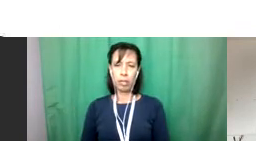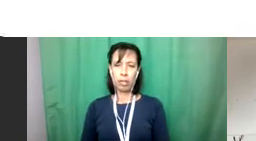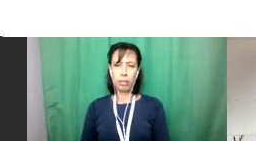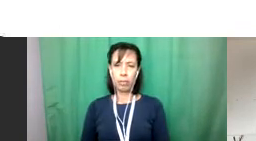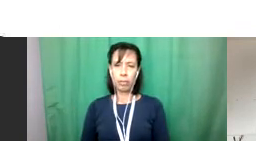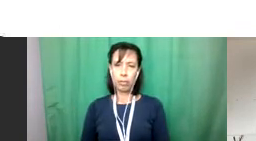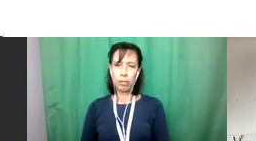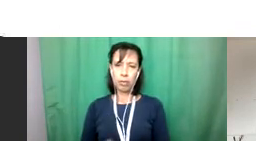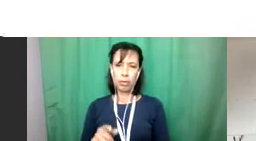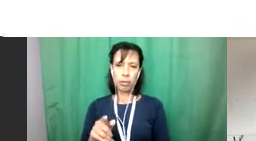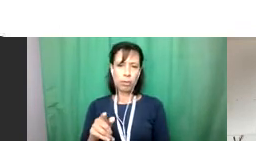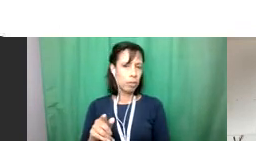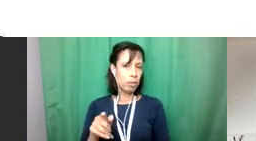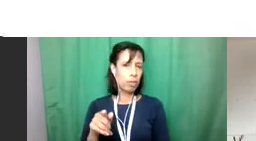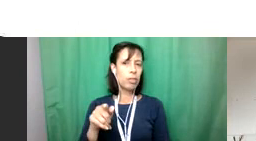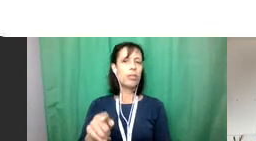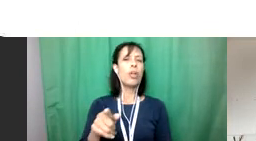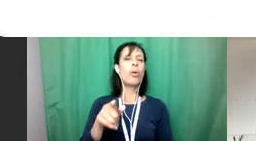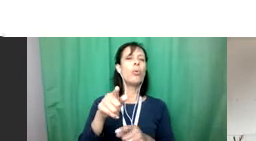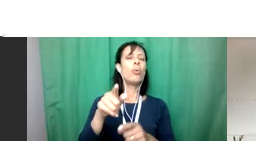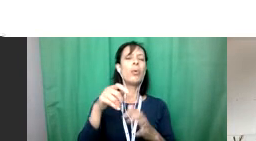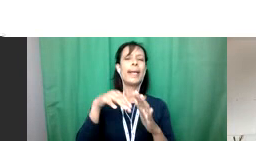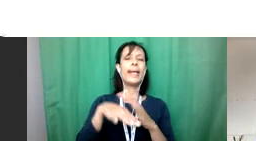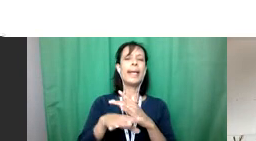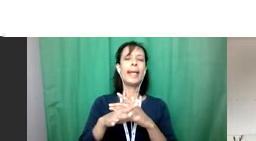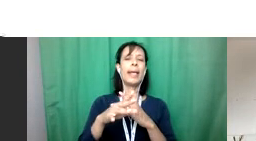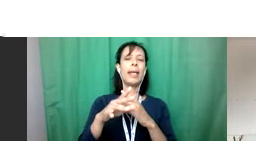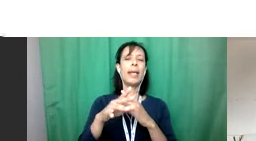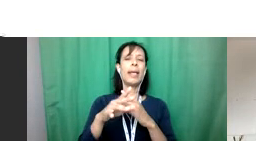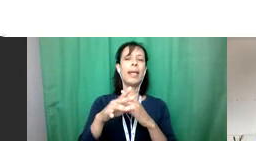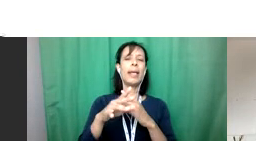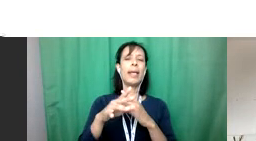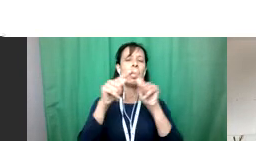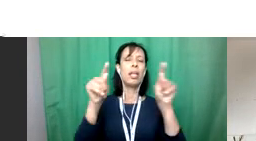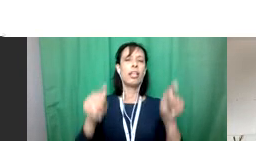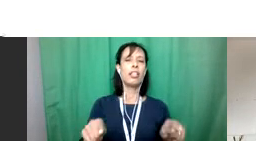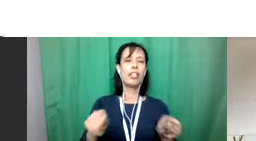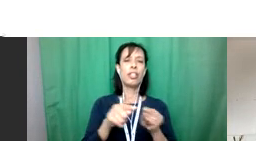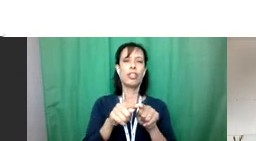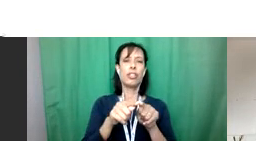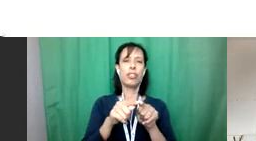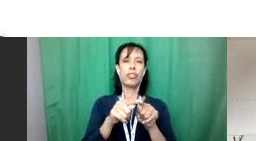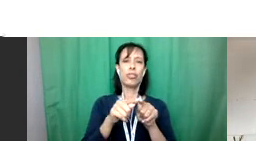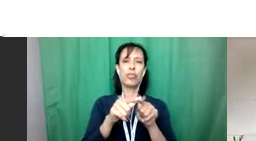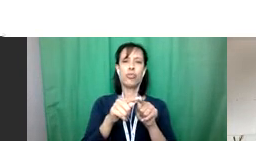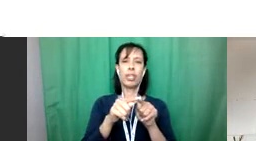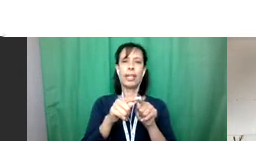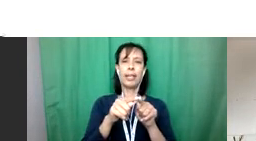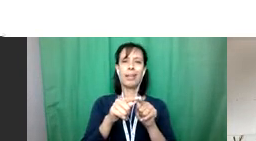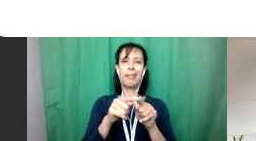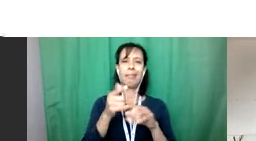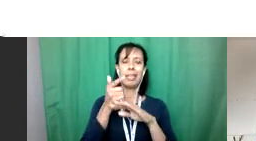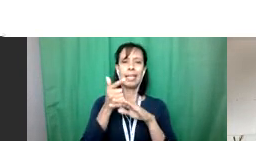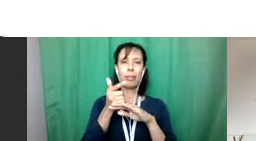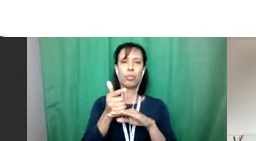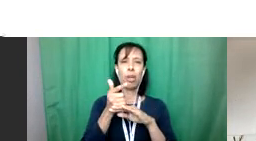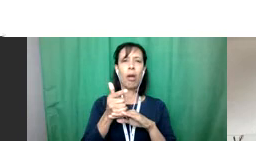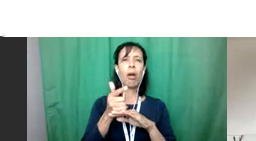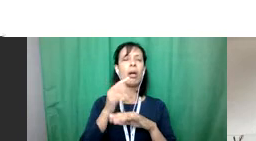screen capture, I'll put it together and I'll include what I did to email the things to myself. Ali.